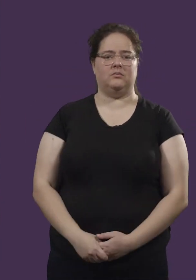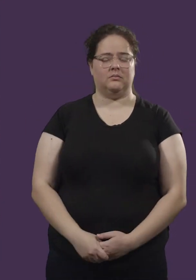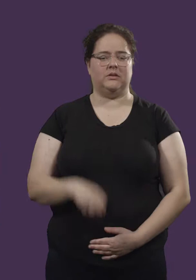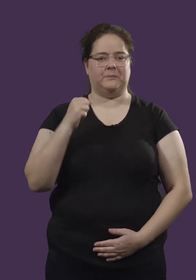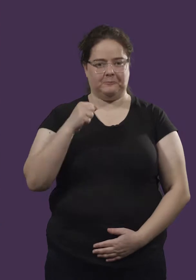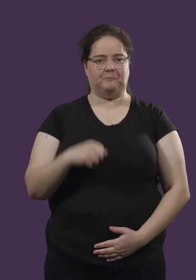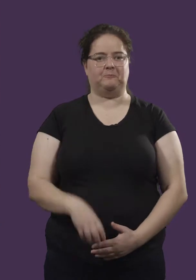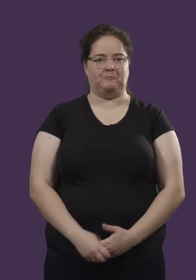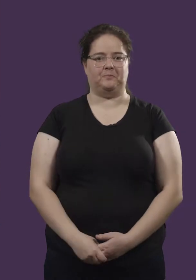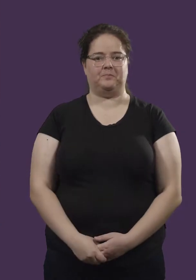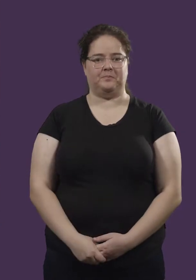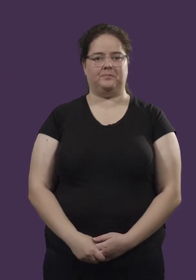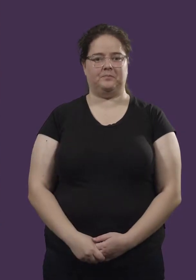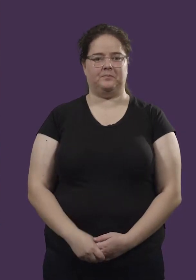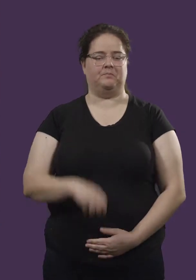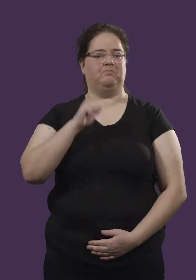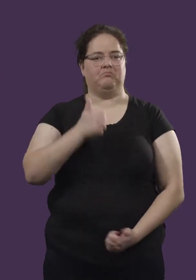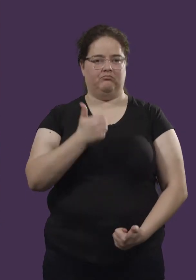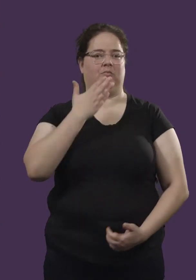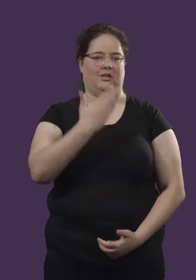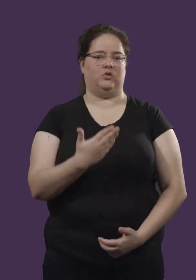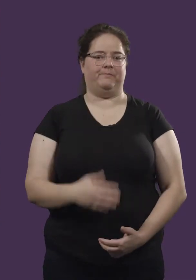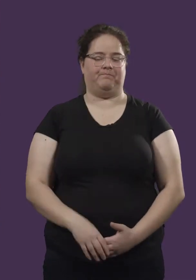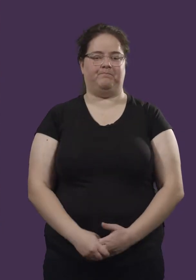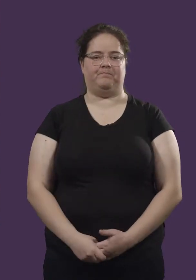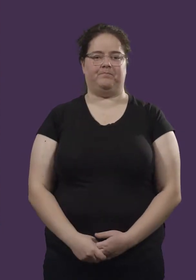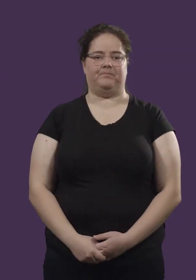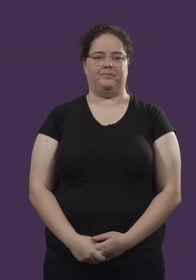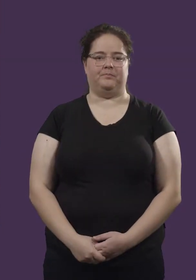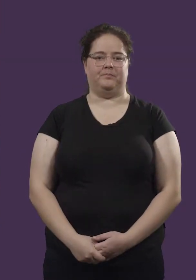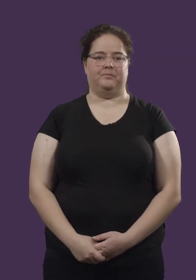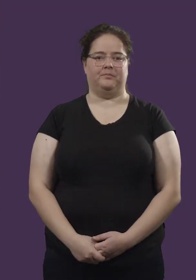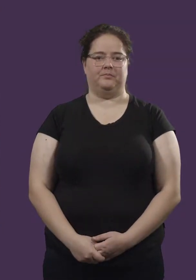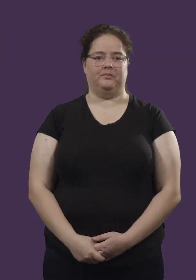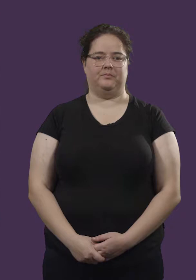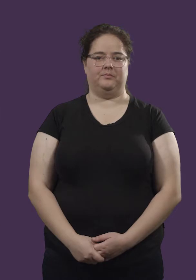Yes. Yep. Good, thank you.